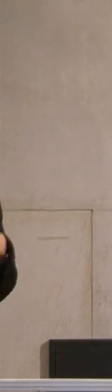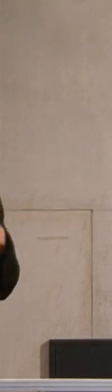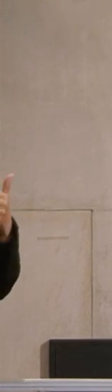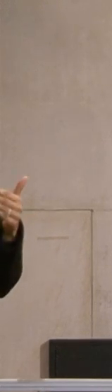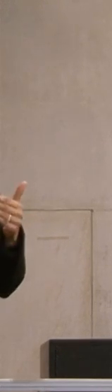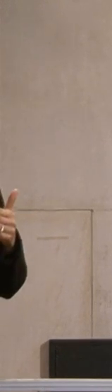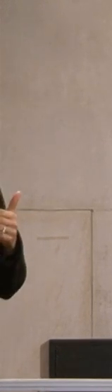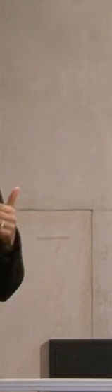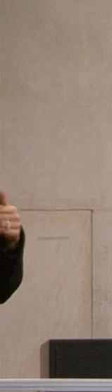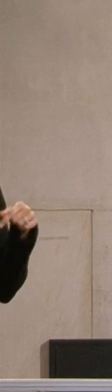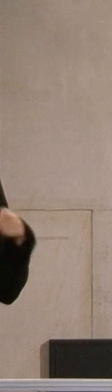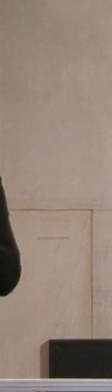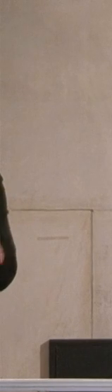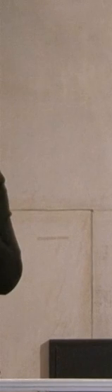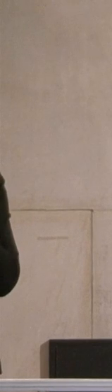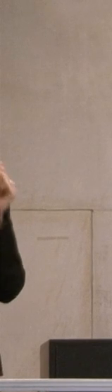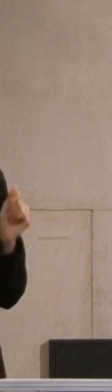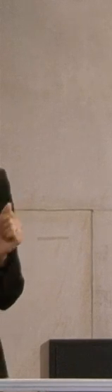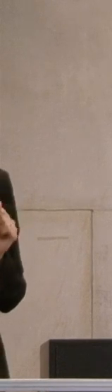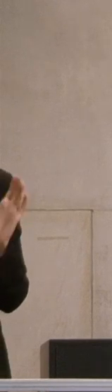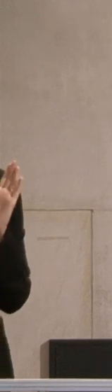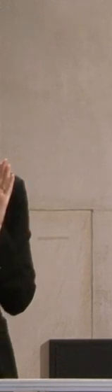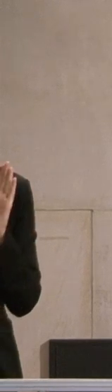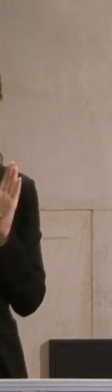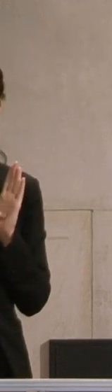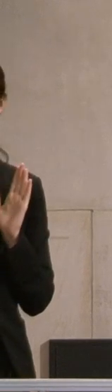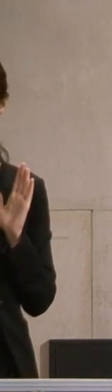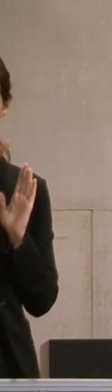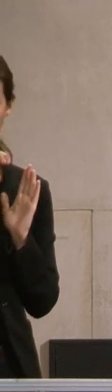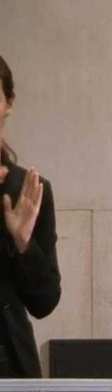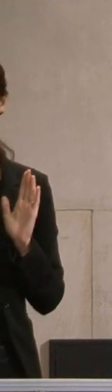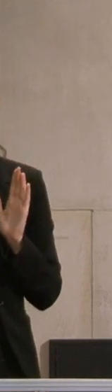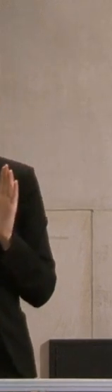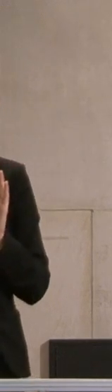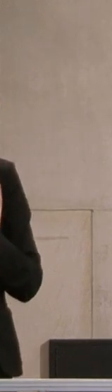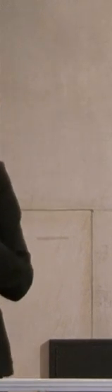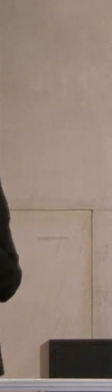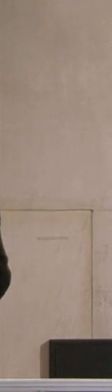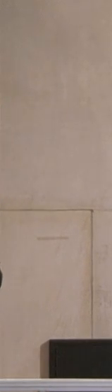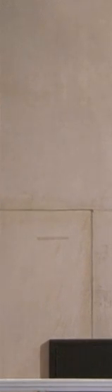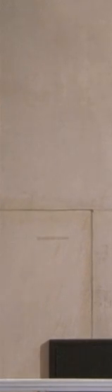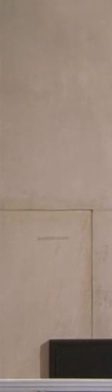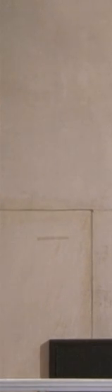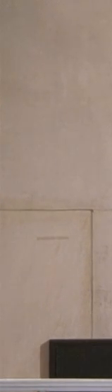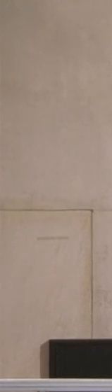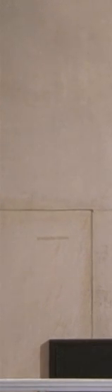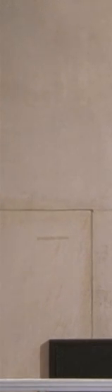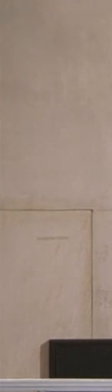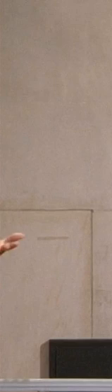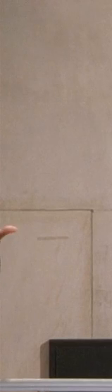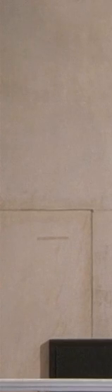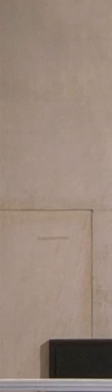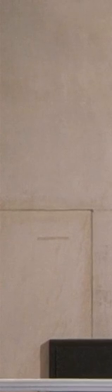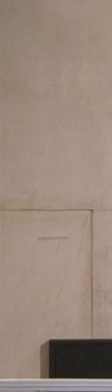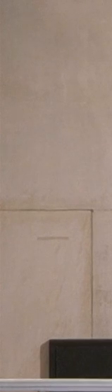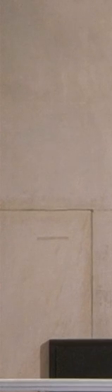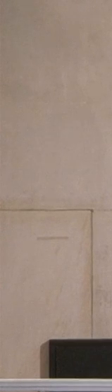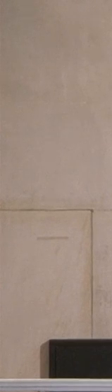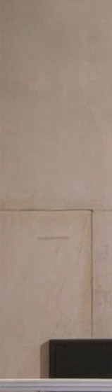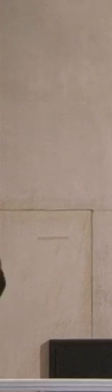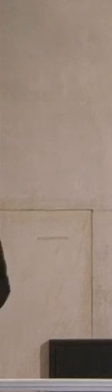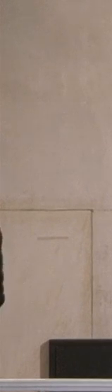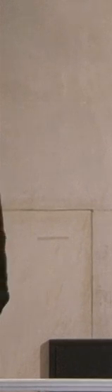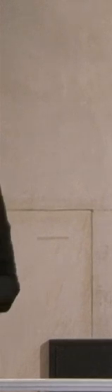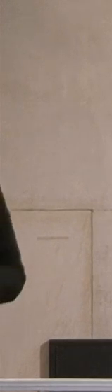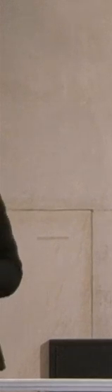has formally recognized that love is love, and that extends the right to marry to gay and lesbian and bisexual